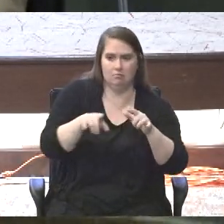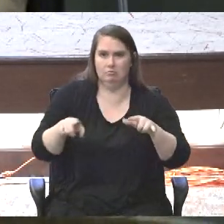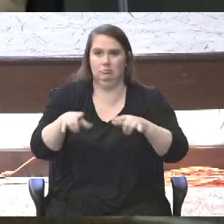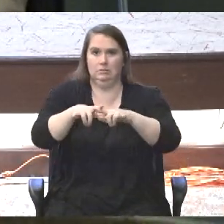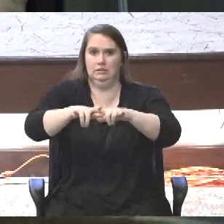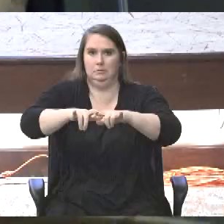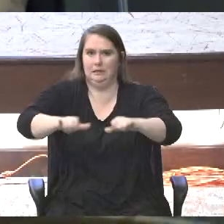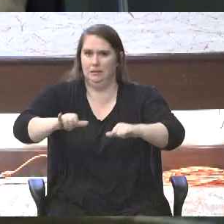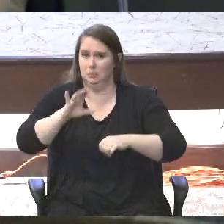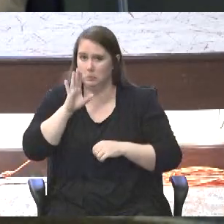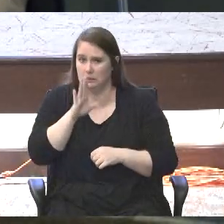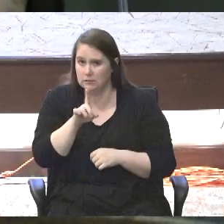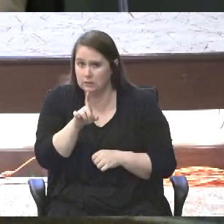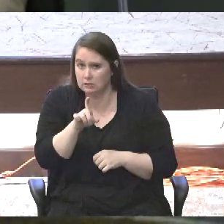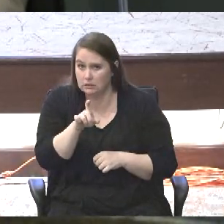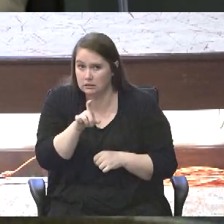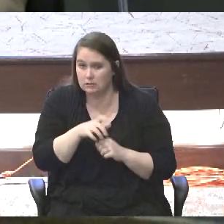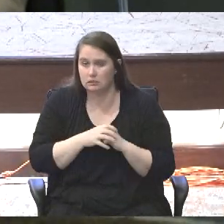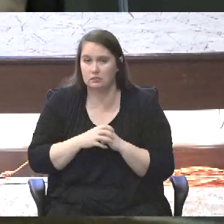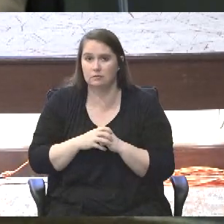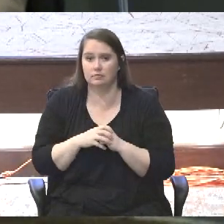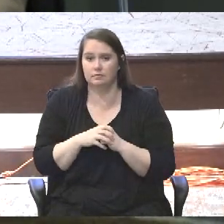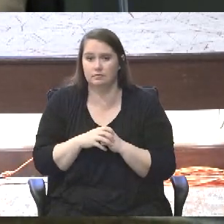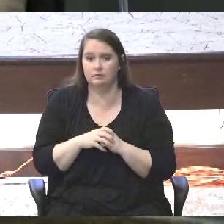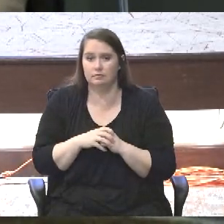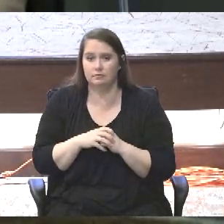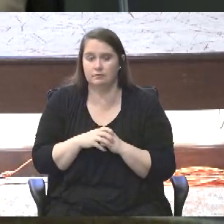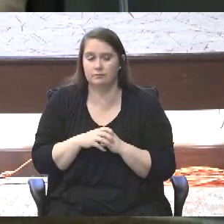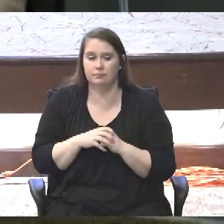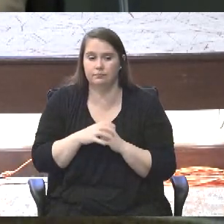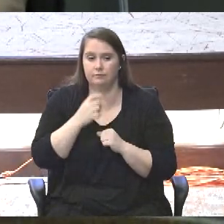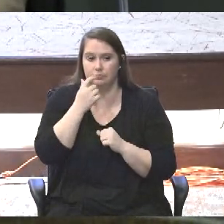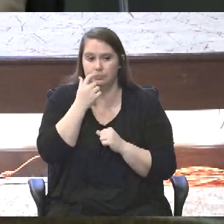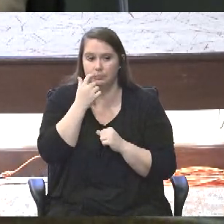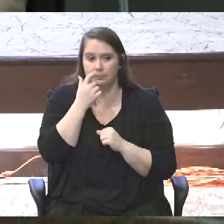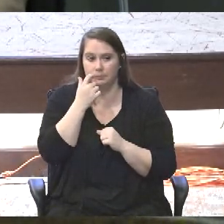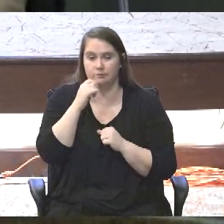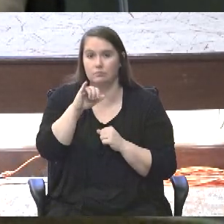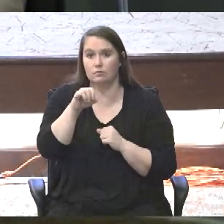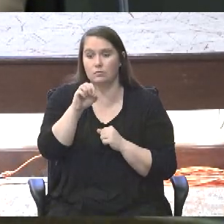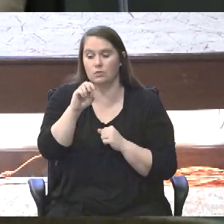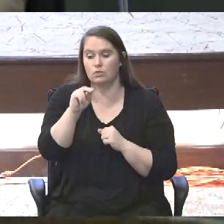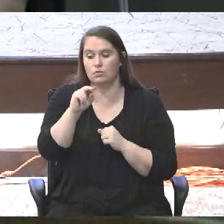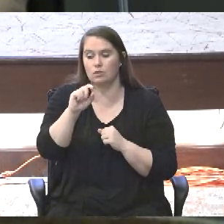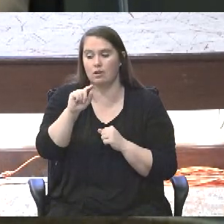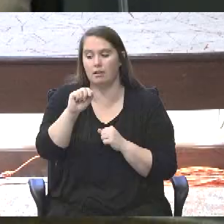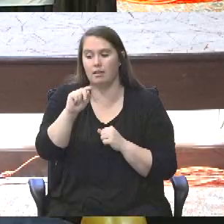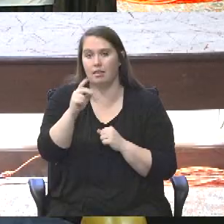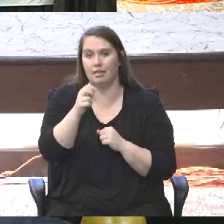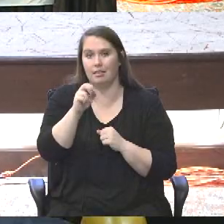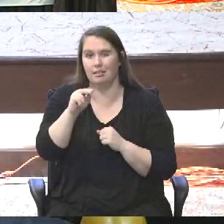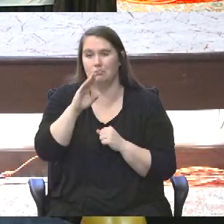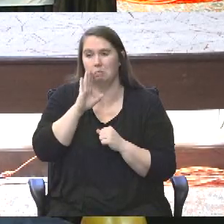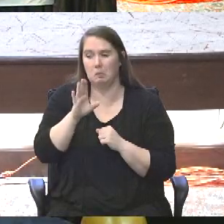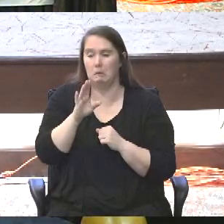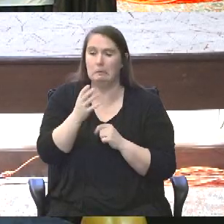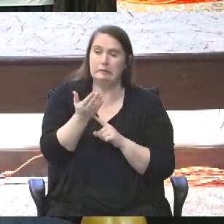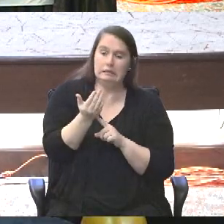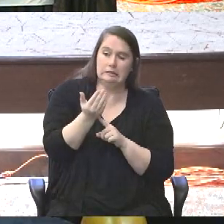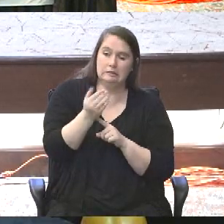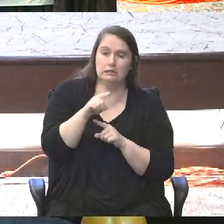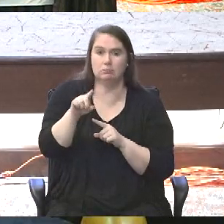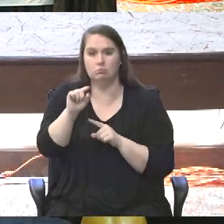working on the park for. So Jonathan is going to spend hopefully about 15 to 20